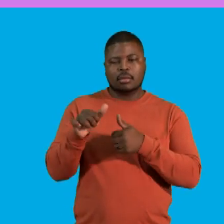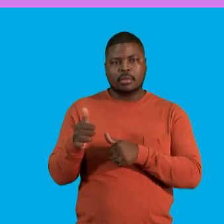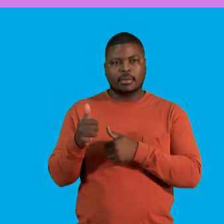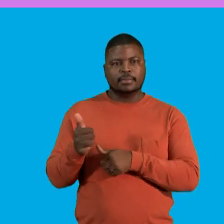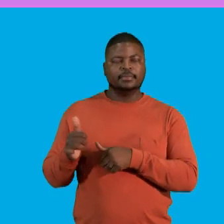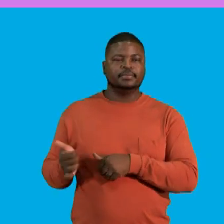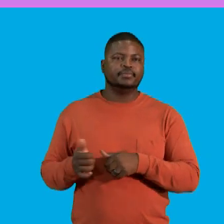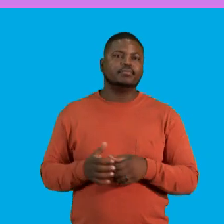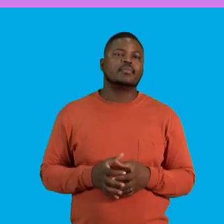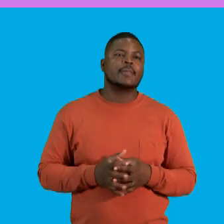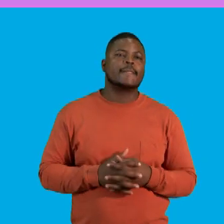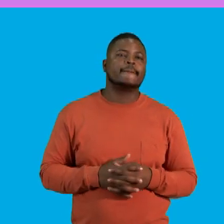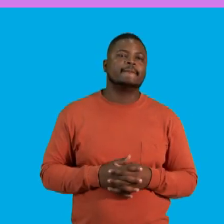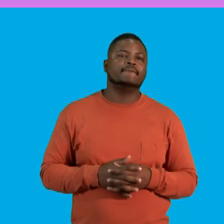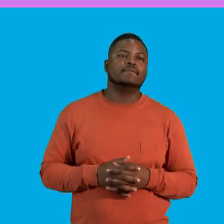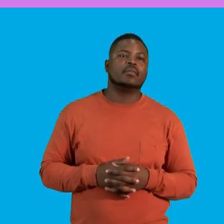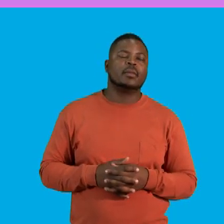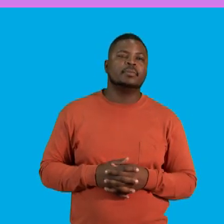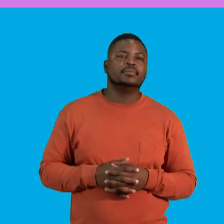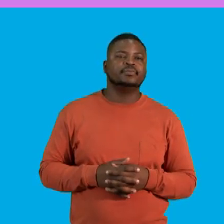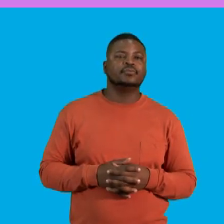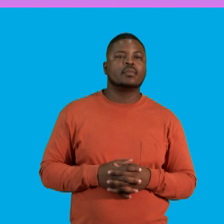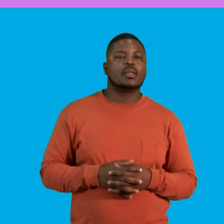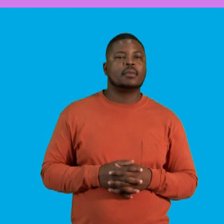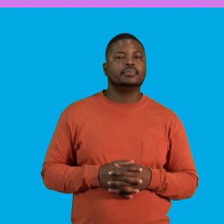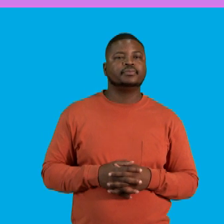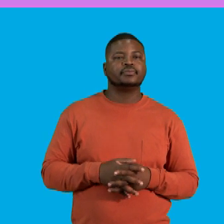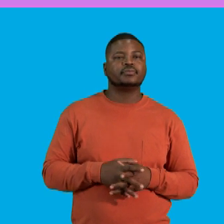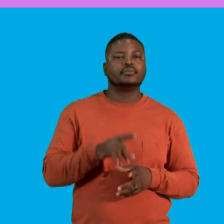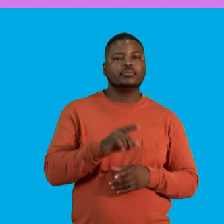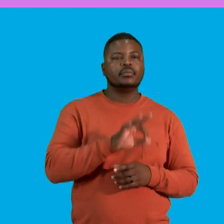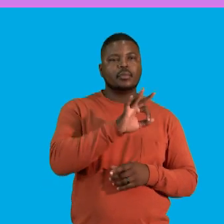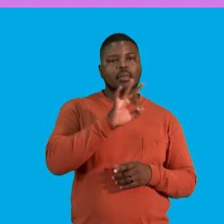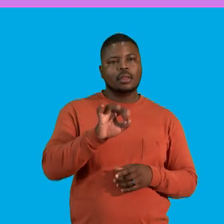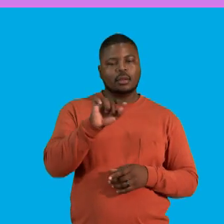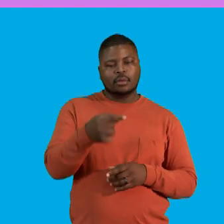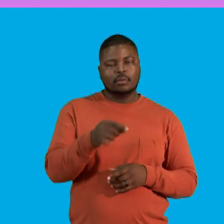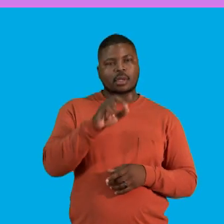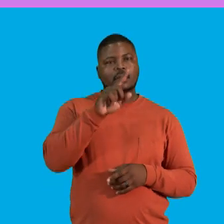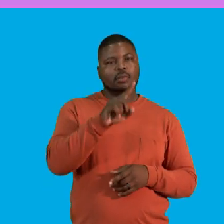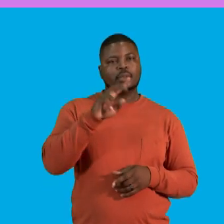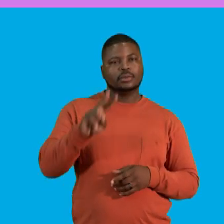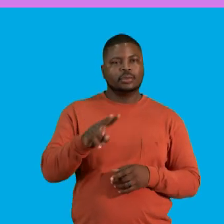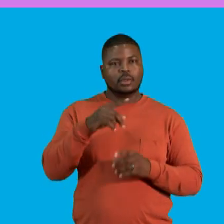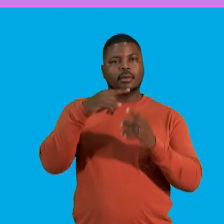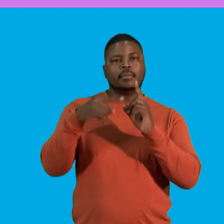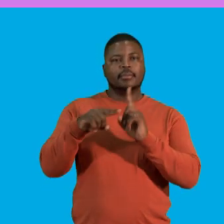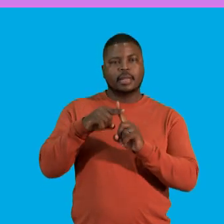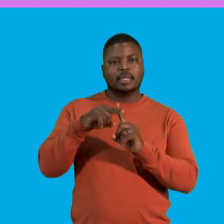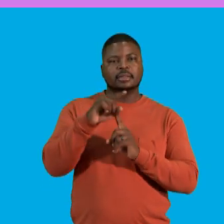next one. So it's 0 plus 33 rand 12 cents plus 43 rand 95